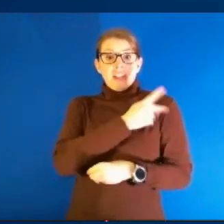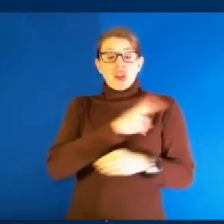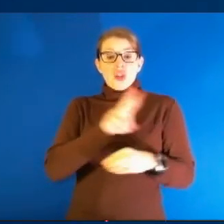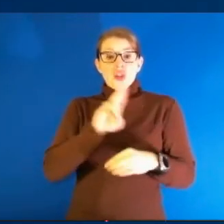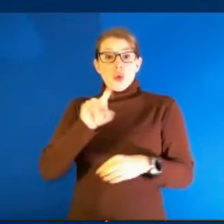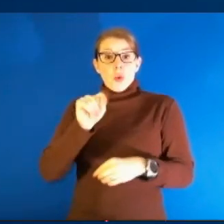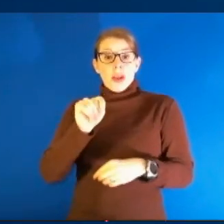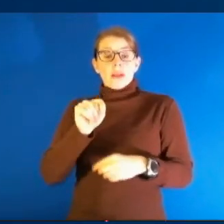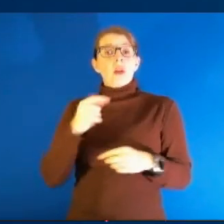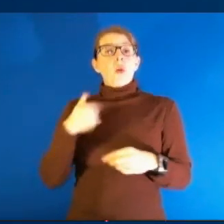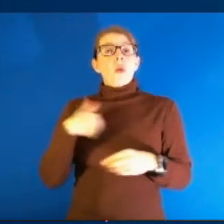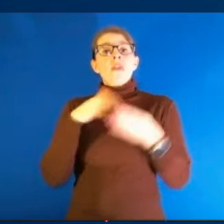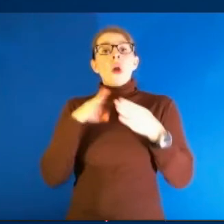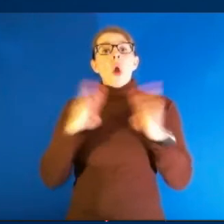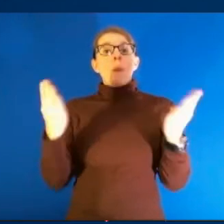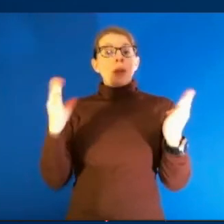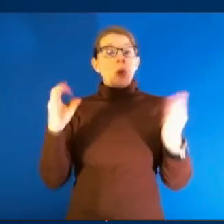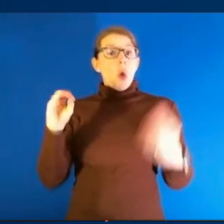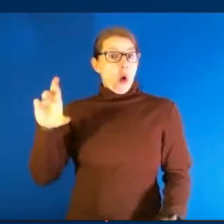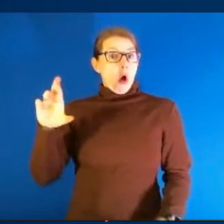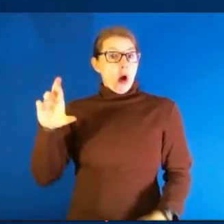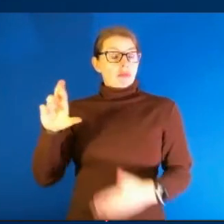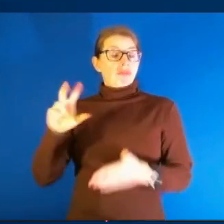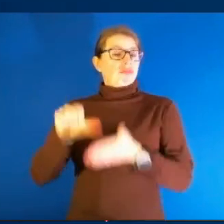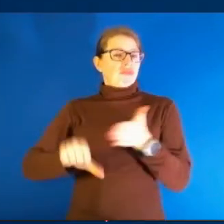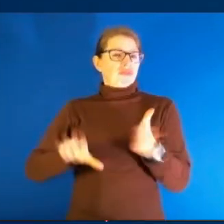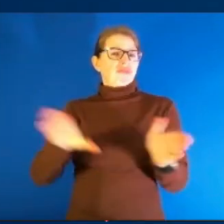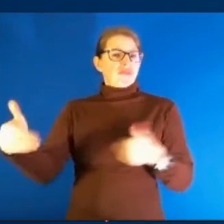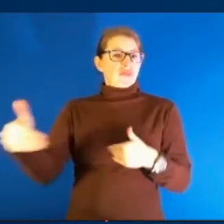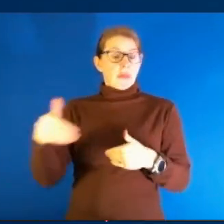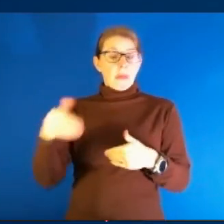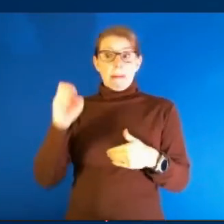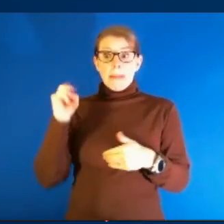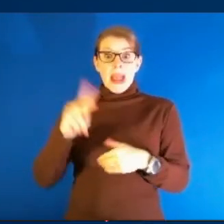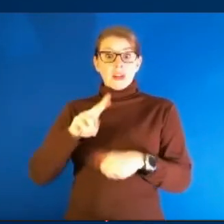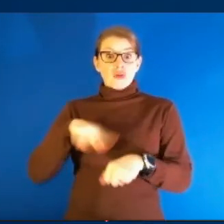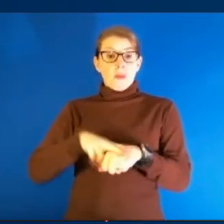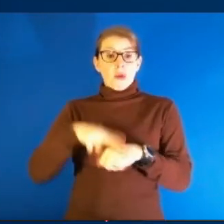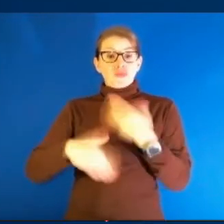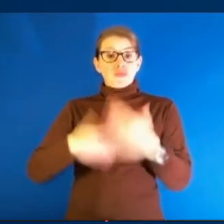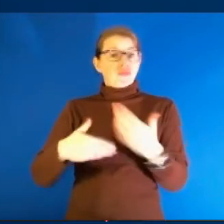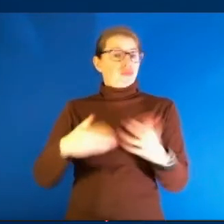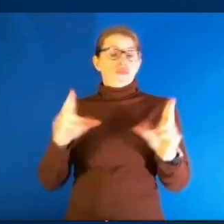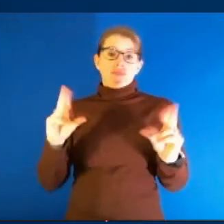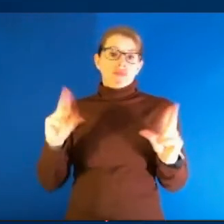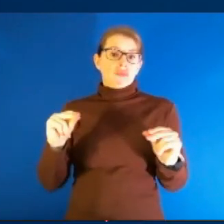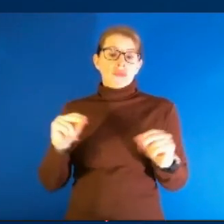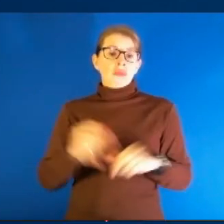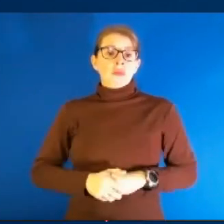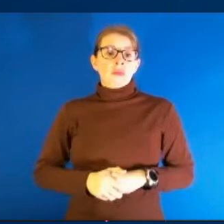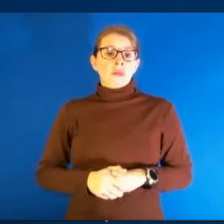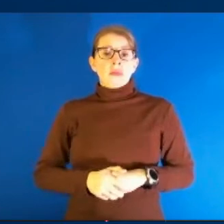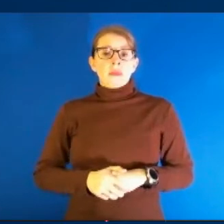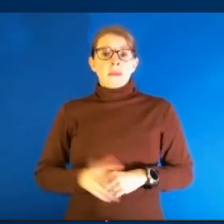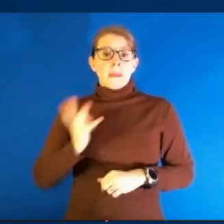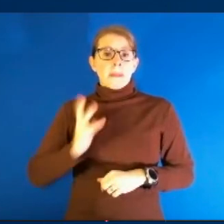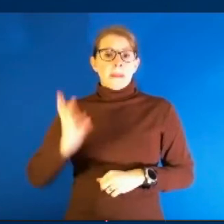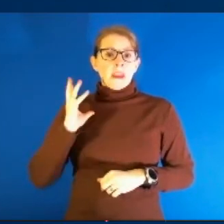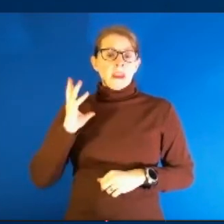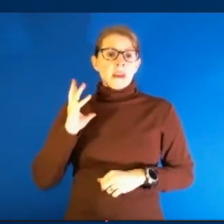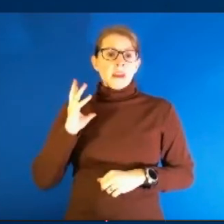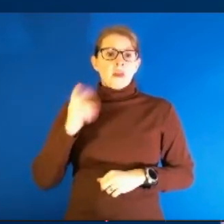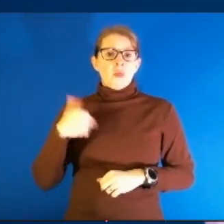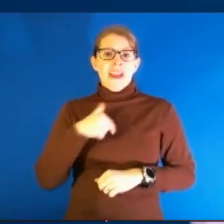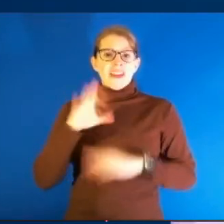ORs. Now we're not all the way back to normal, but we're not at one point we had to decrease them